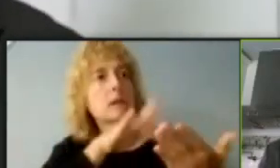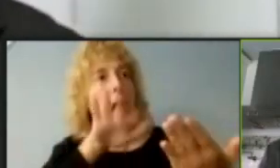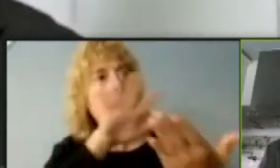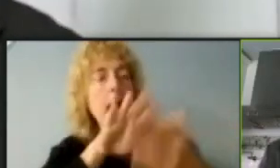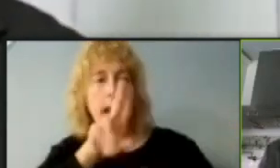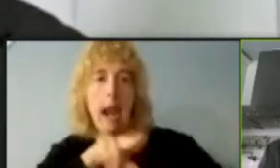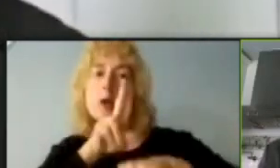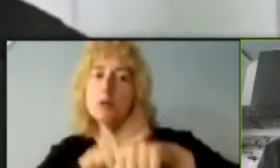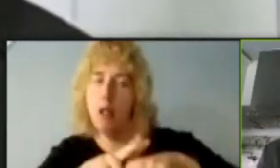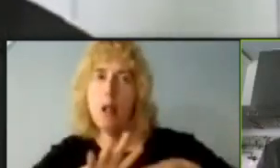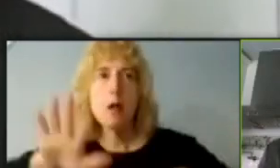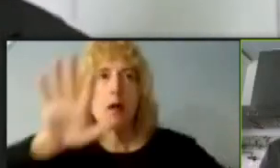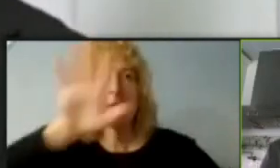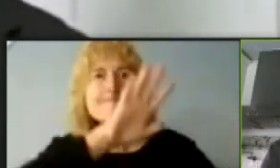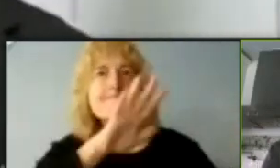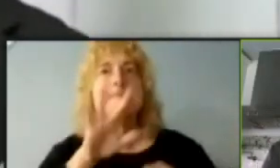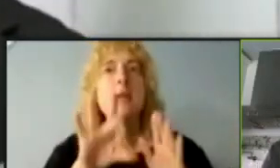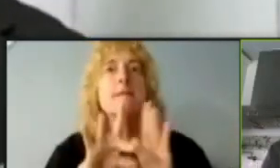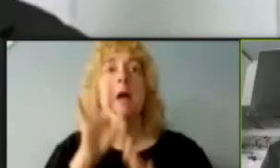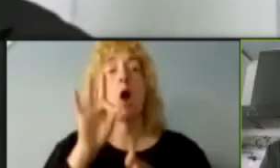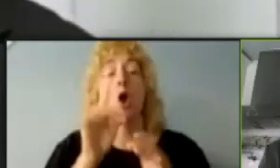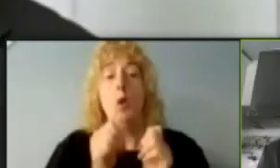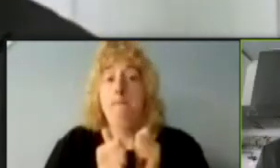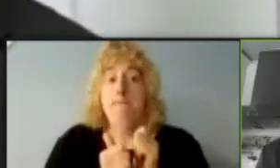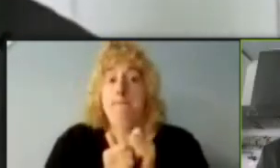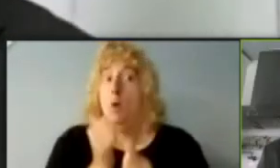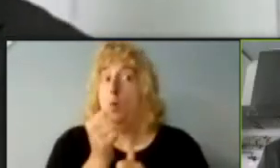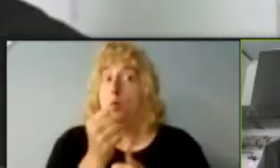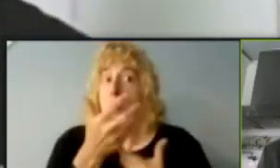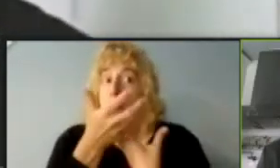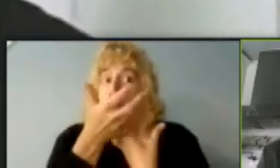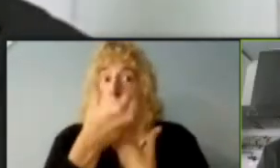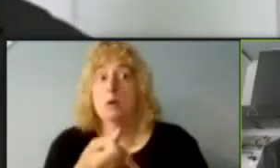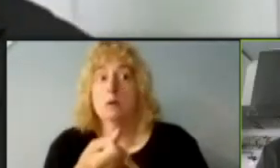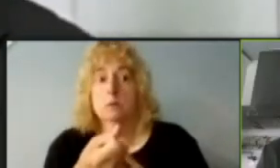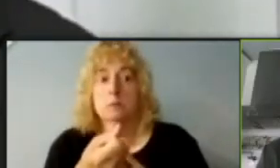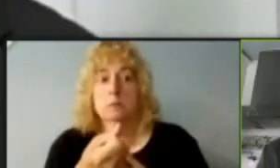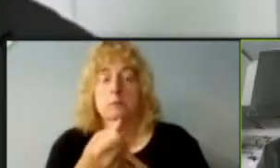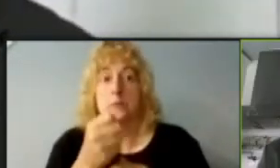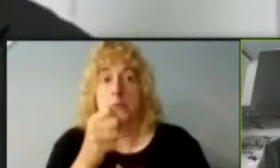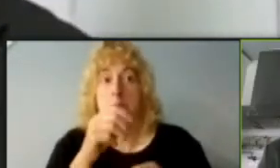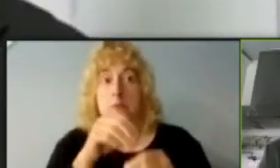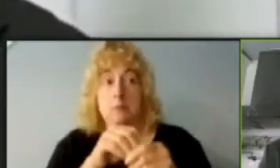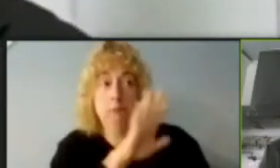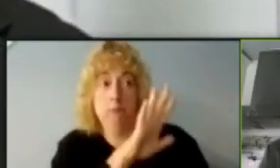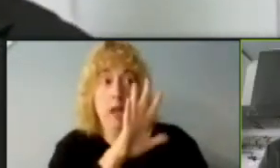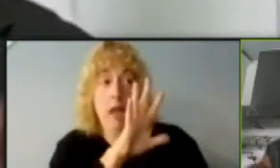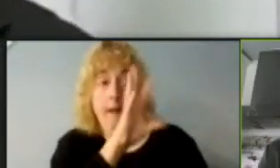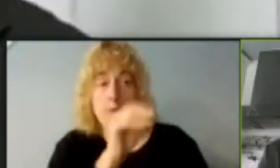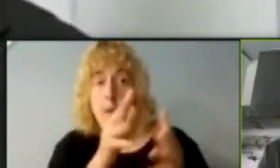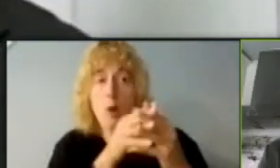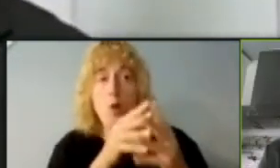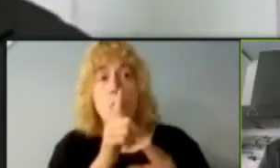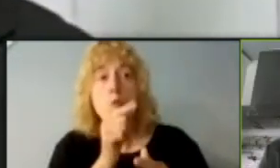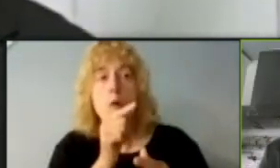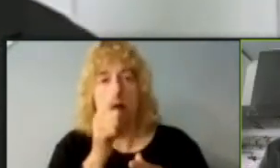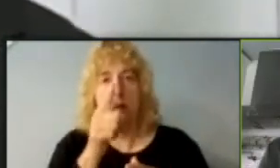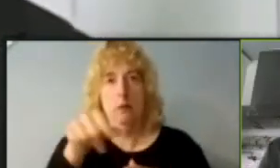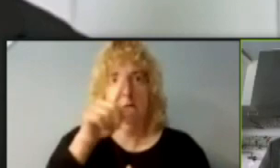assessed that the most trusted individuals in the faith community, in the African-American community, are faith